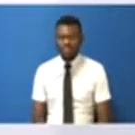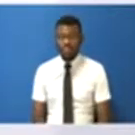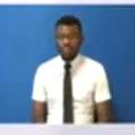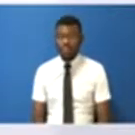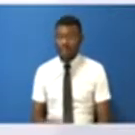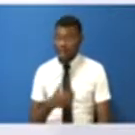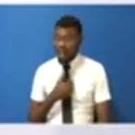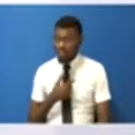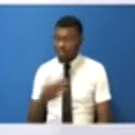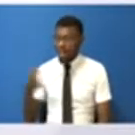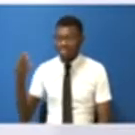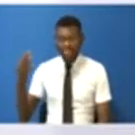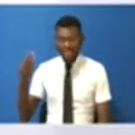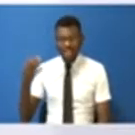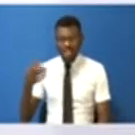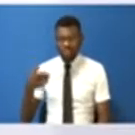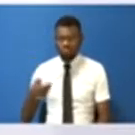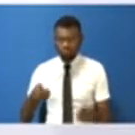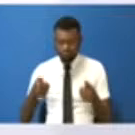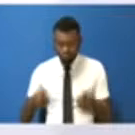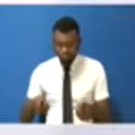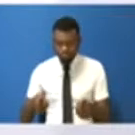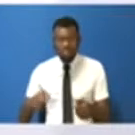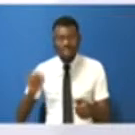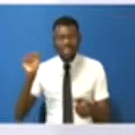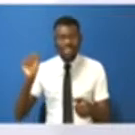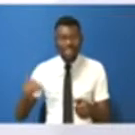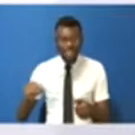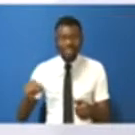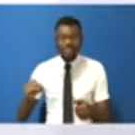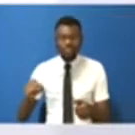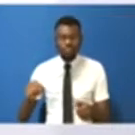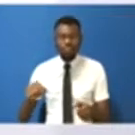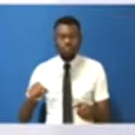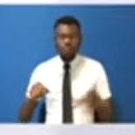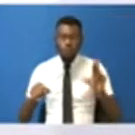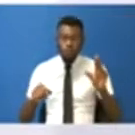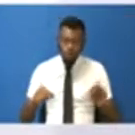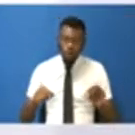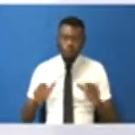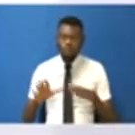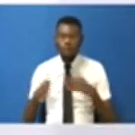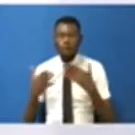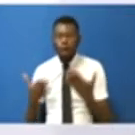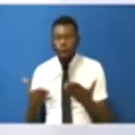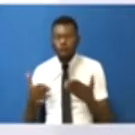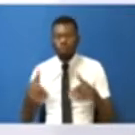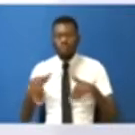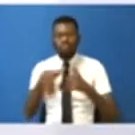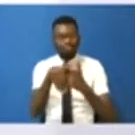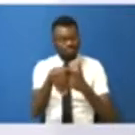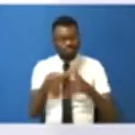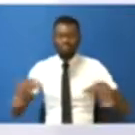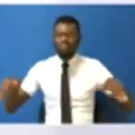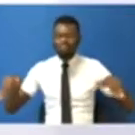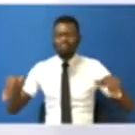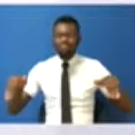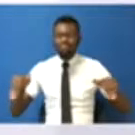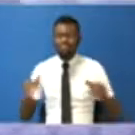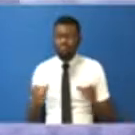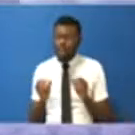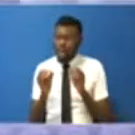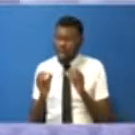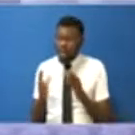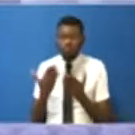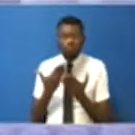and you have to vote you either press yes you press no or you press abstain for you to run away